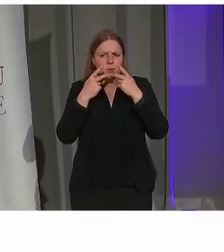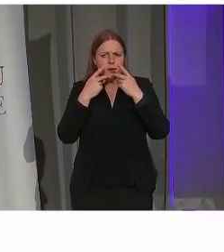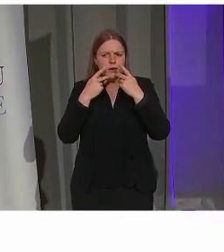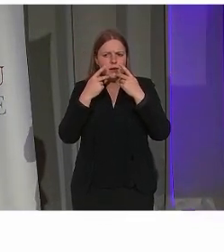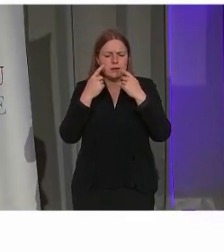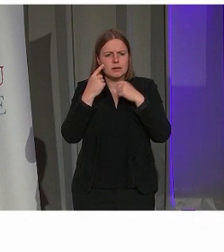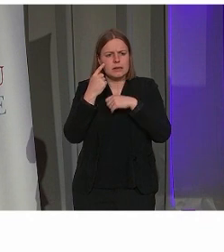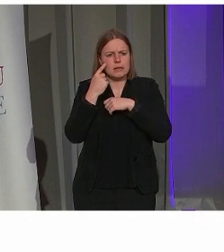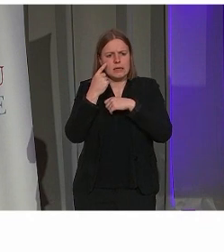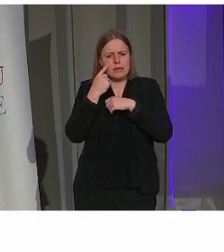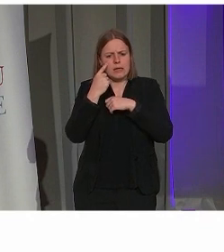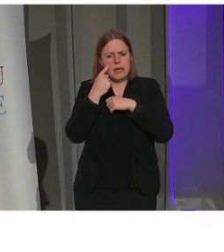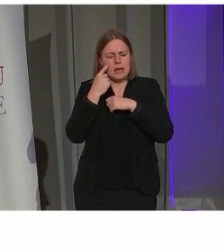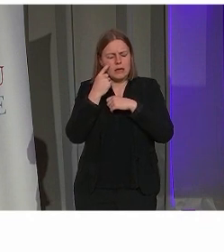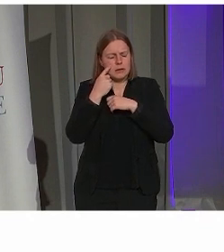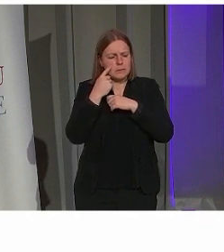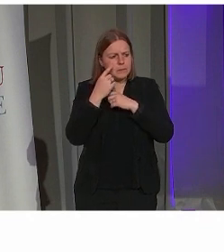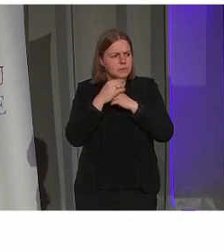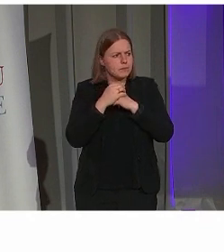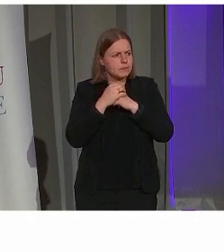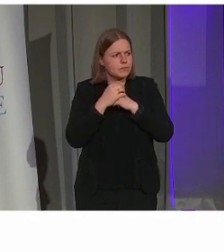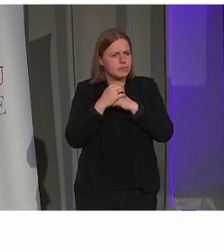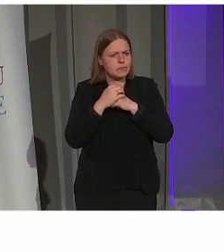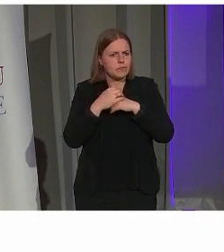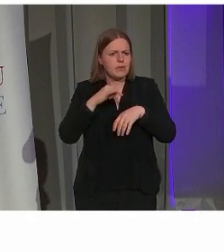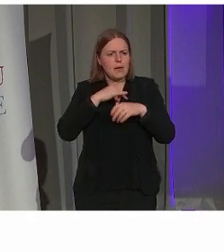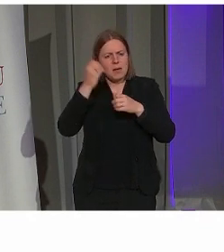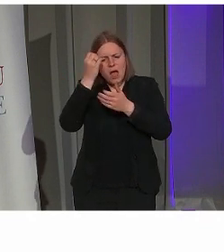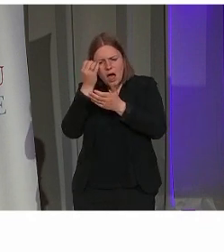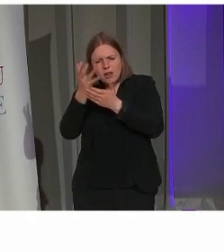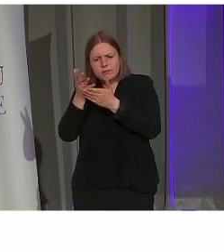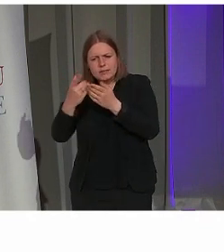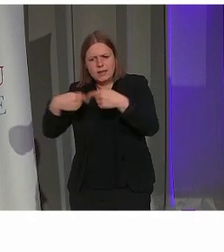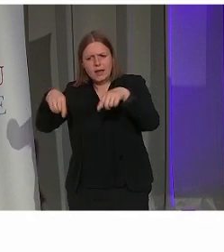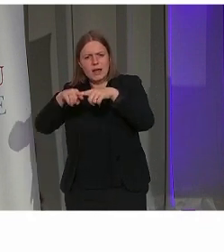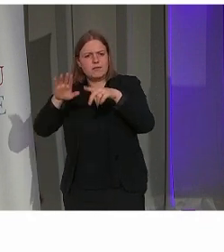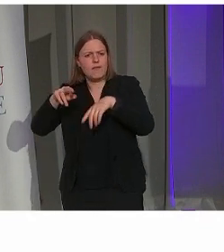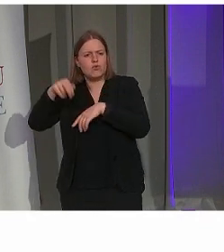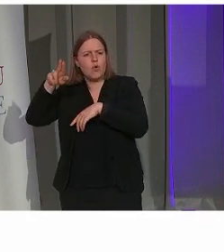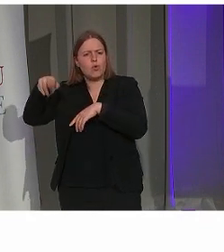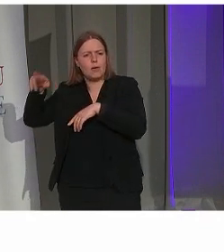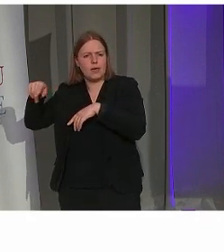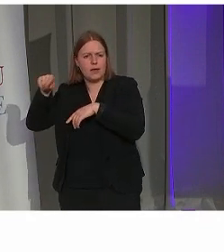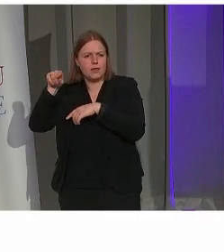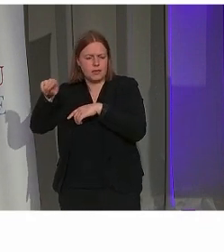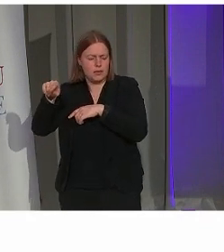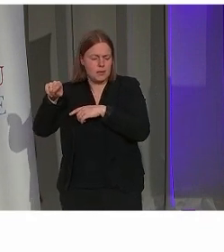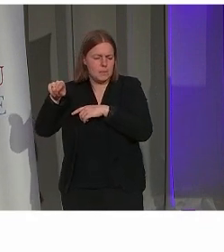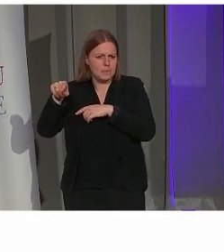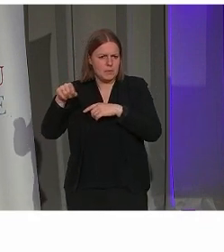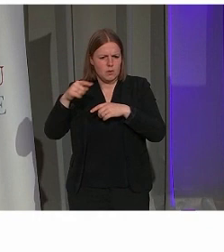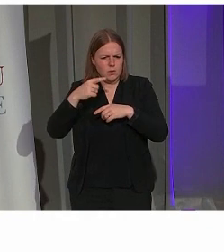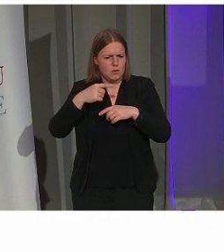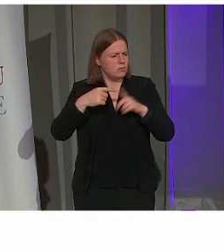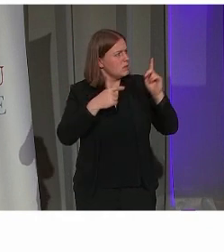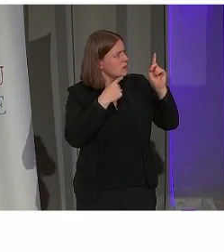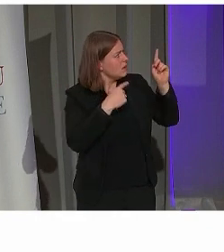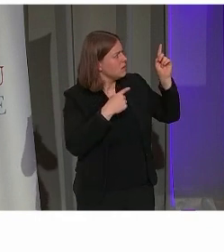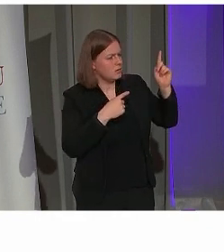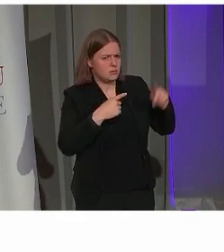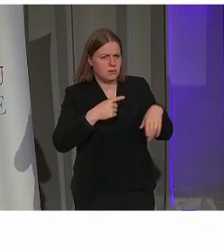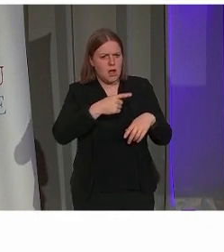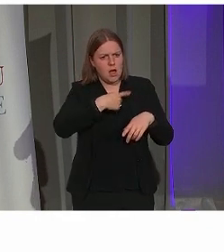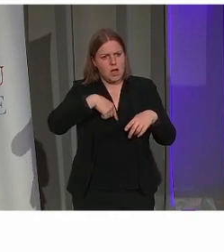communities. A report from an advisory body led by ICOMOS Norway, entitled Our Common Dignity Initiative